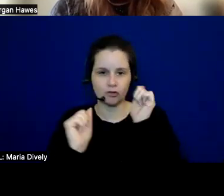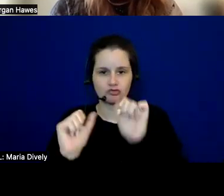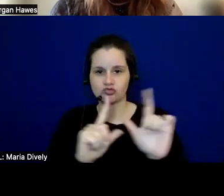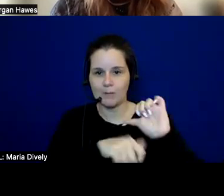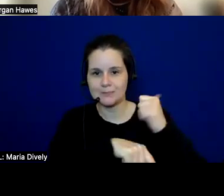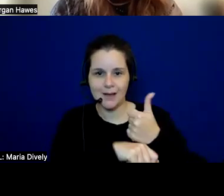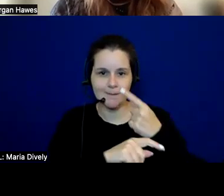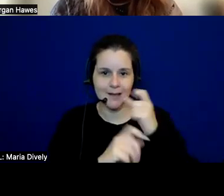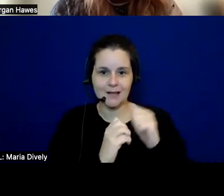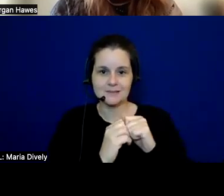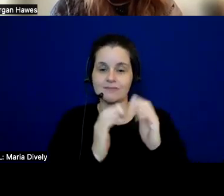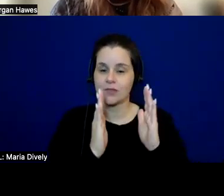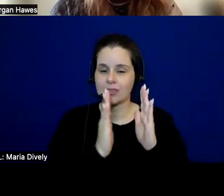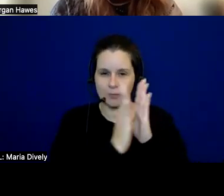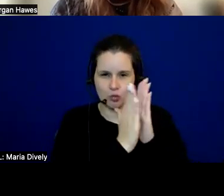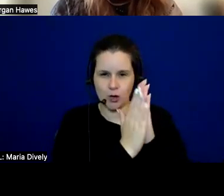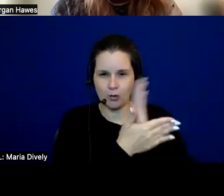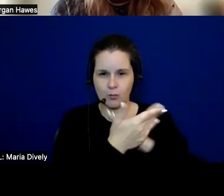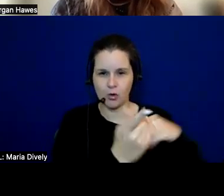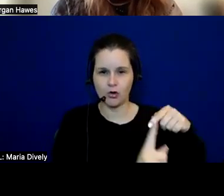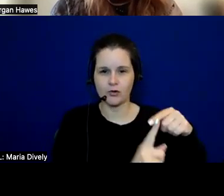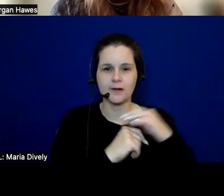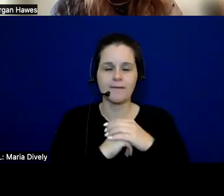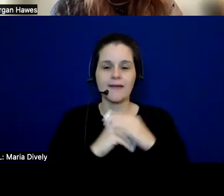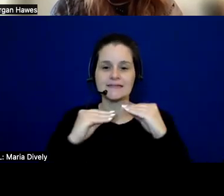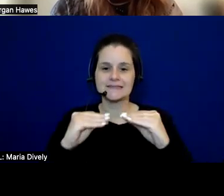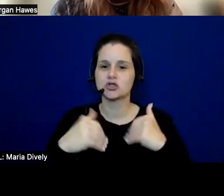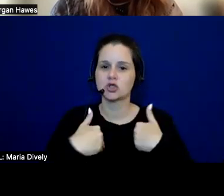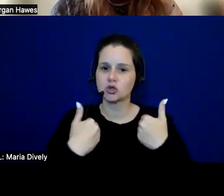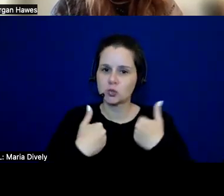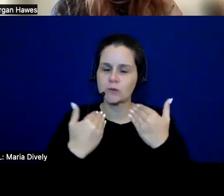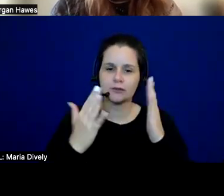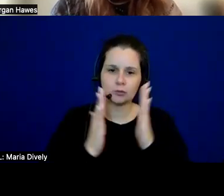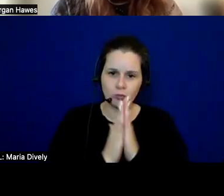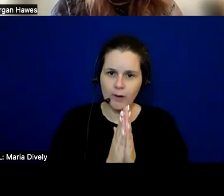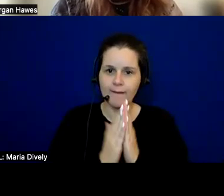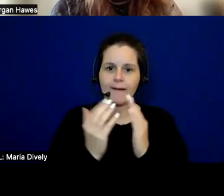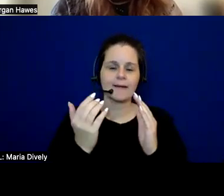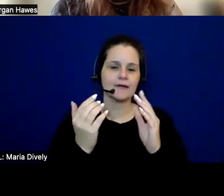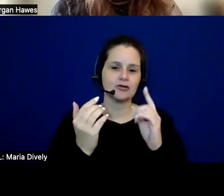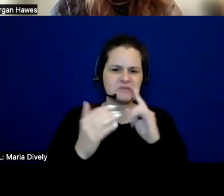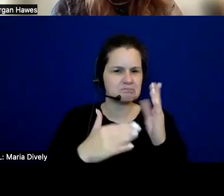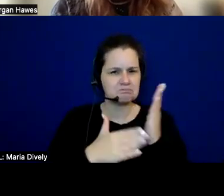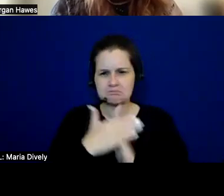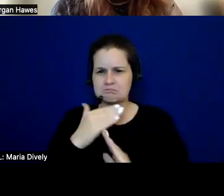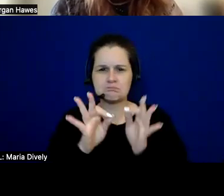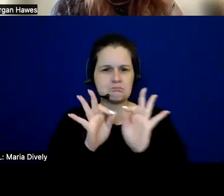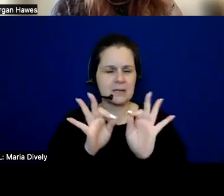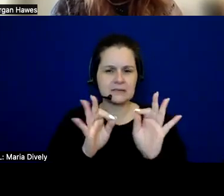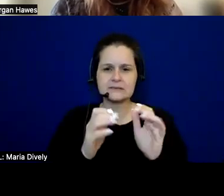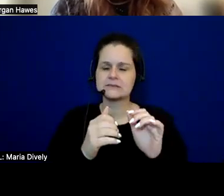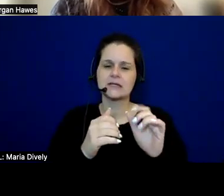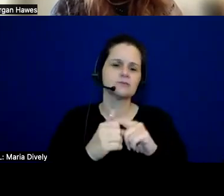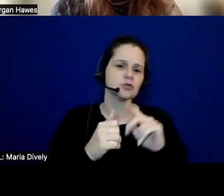of the prayer and teaching our youth to pray, just be basic and giving them tools,